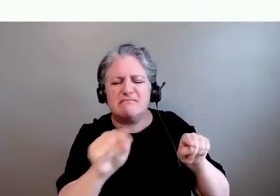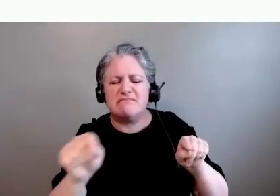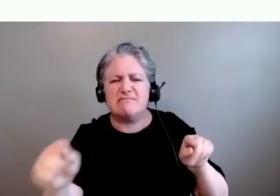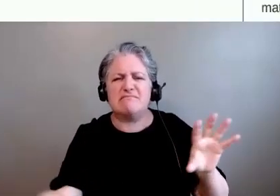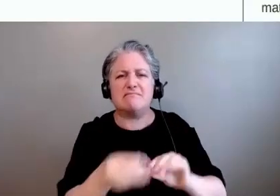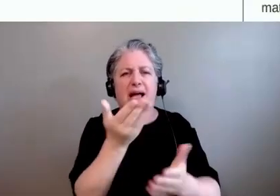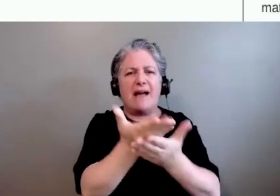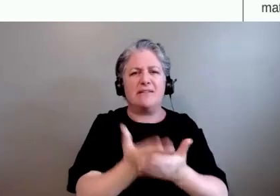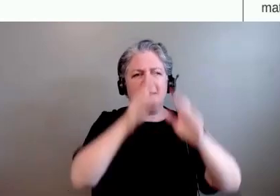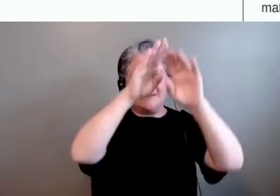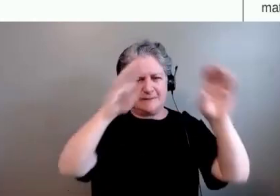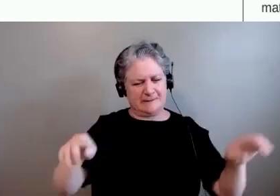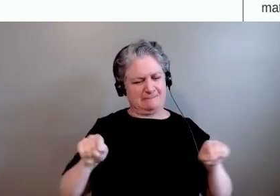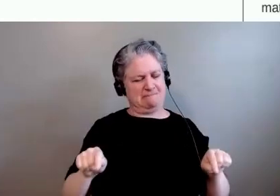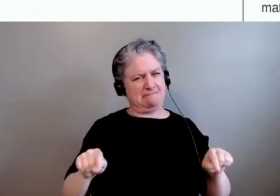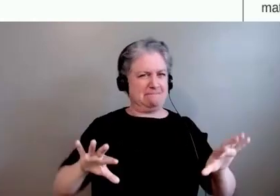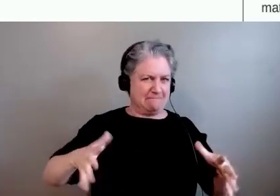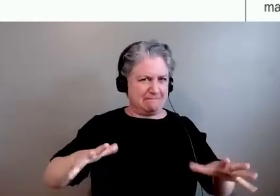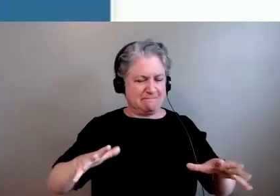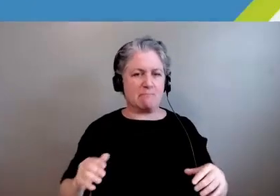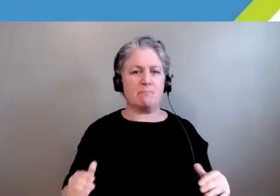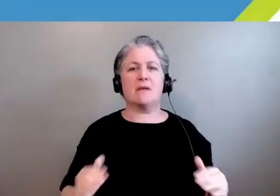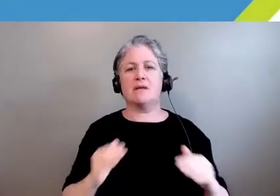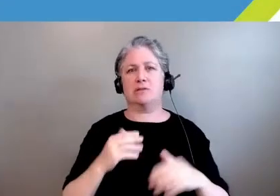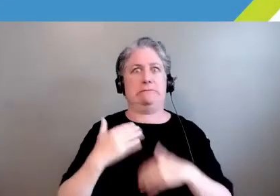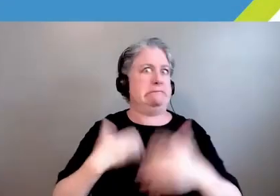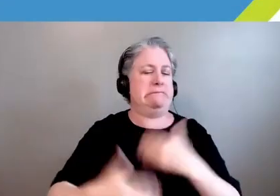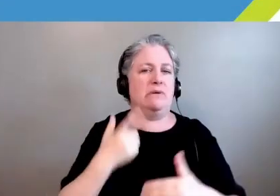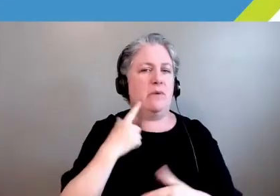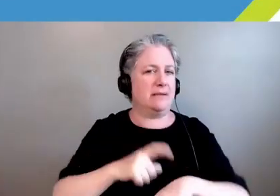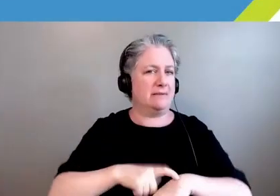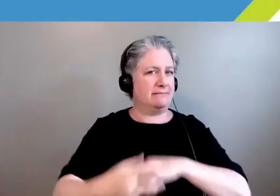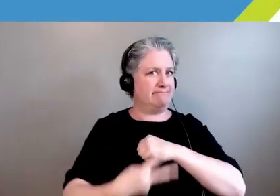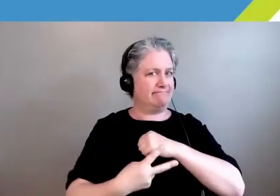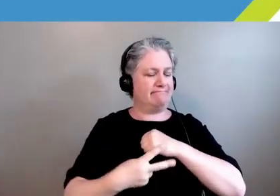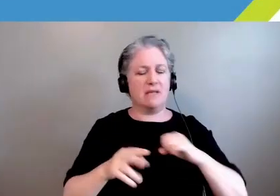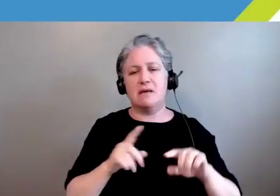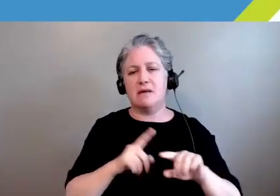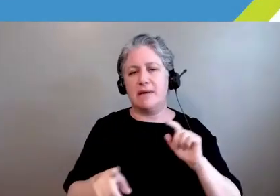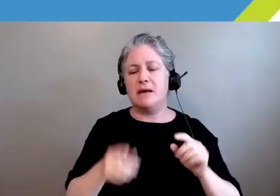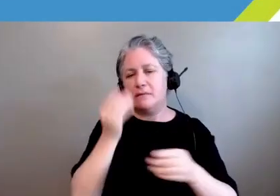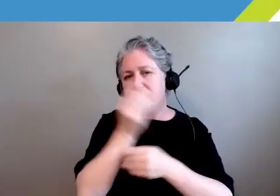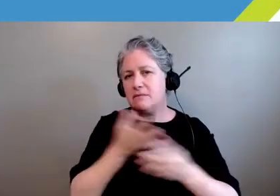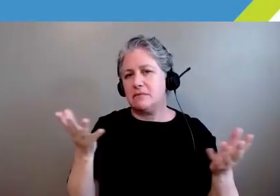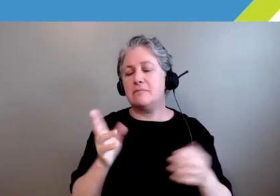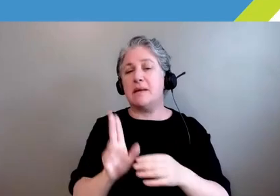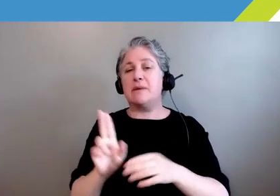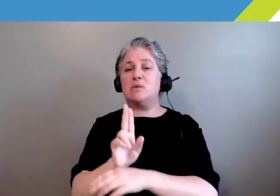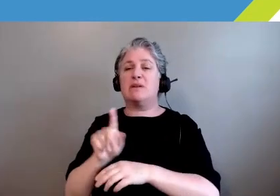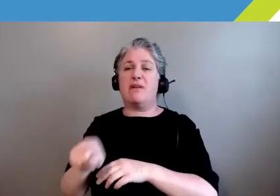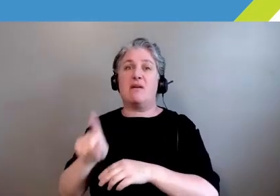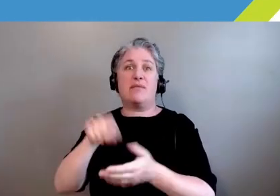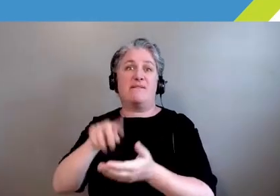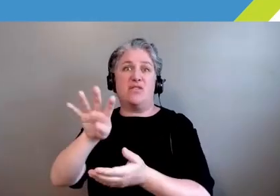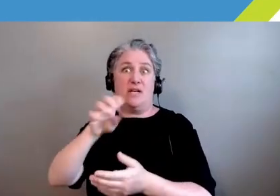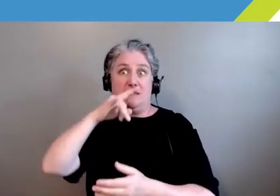the evidence pyramid. I'll go through this quickly for the sake of time, but we made use of that large registry of